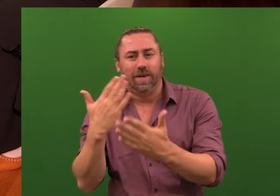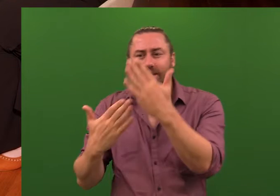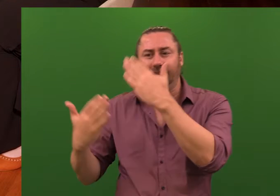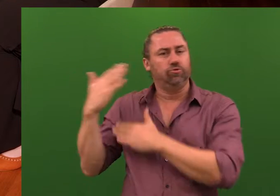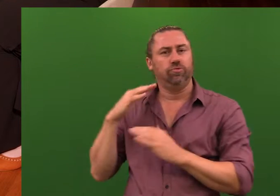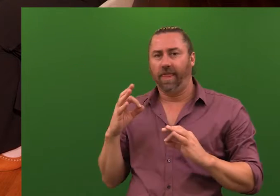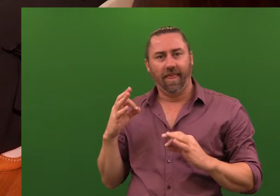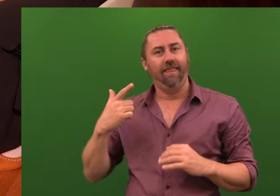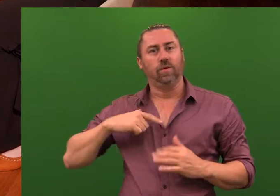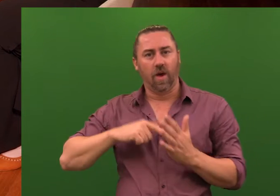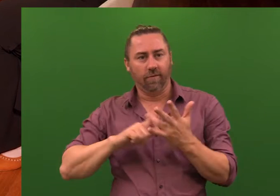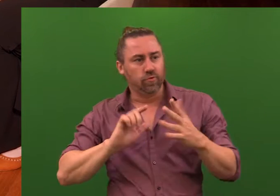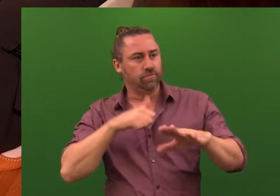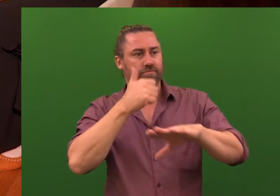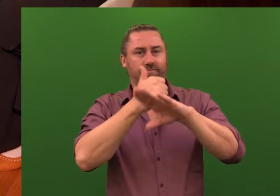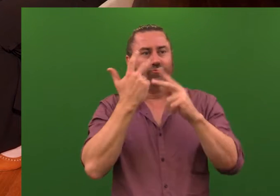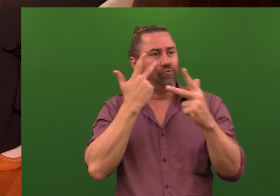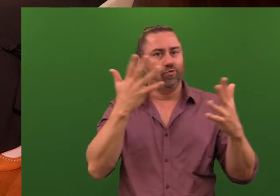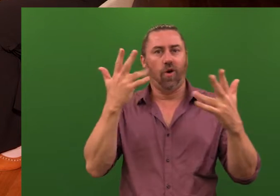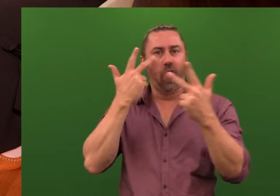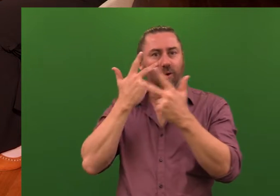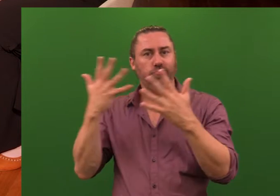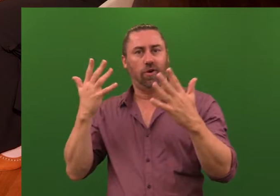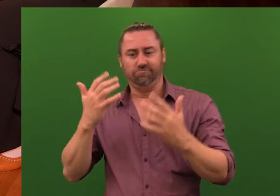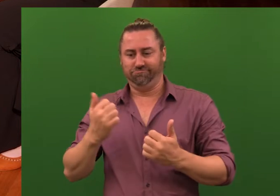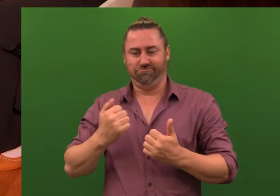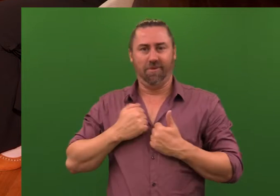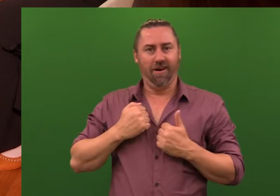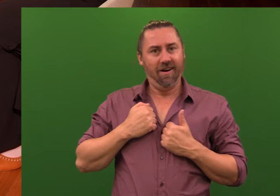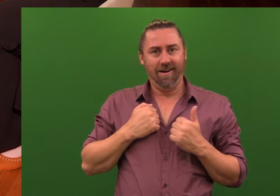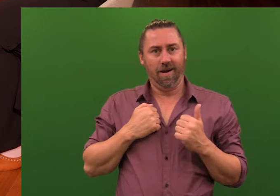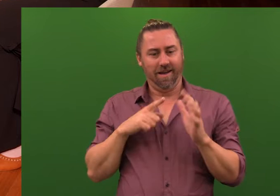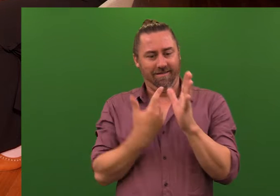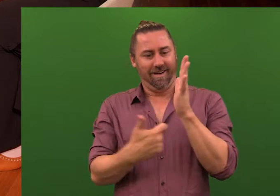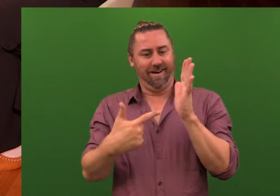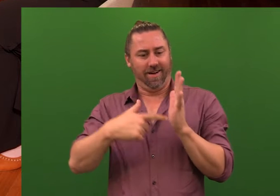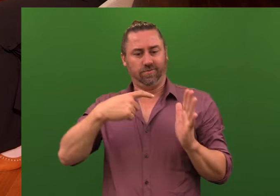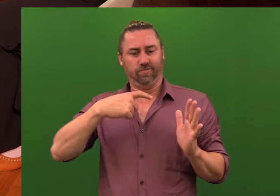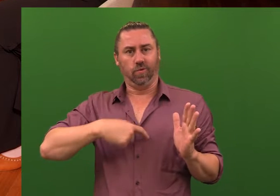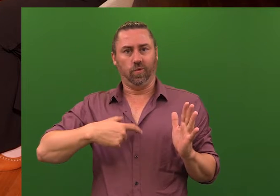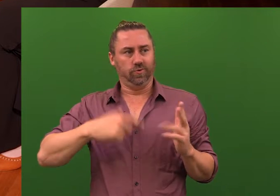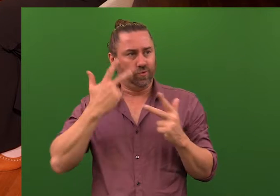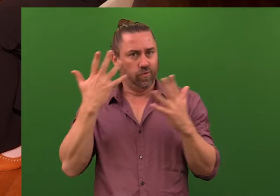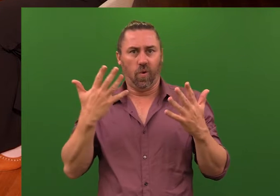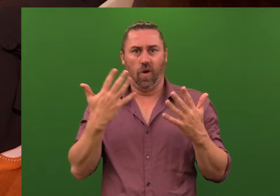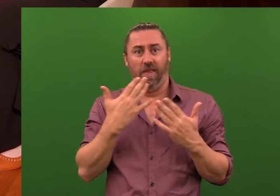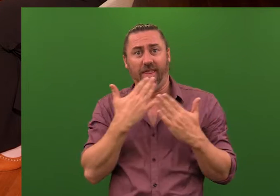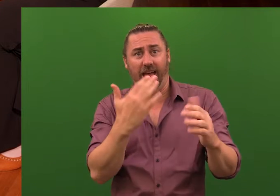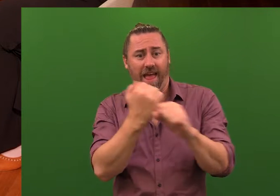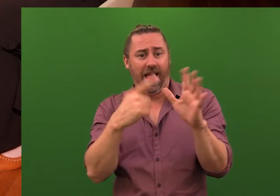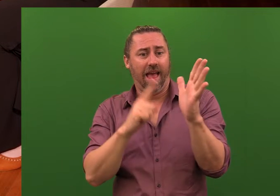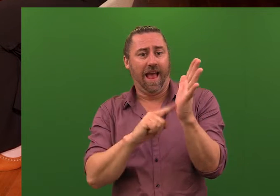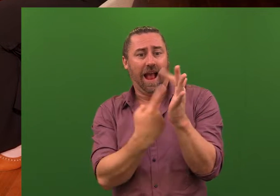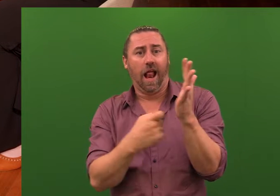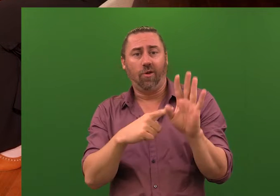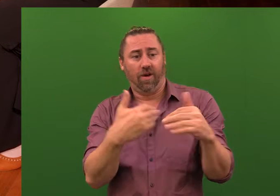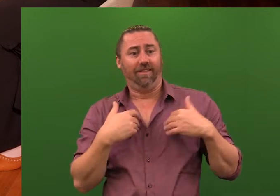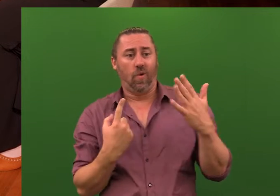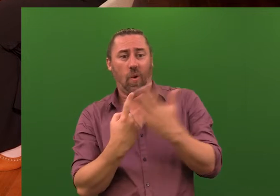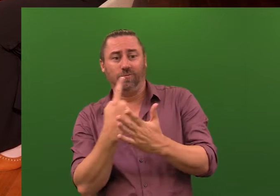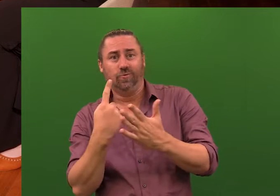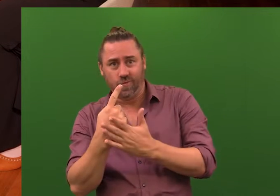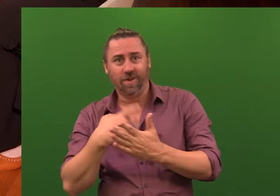kind of healing for yourself and your community. Can you speak to that healing process and what that's like